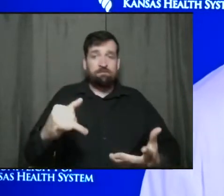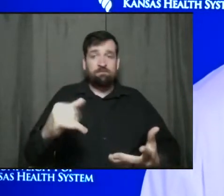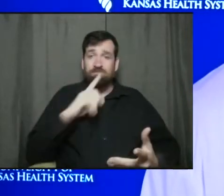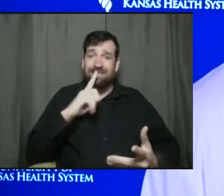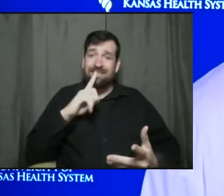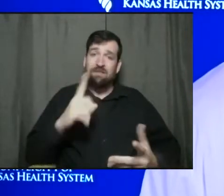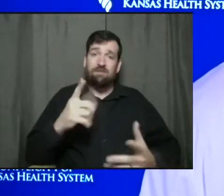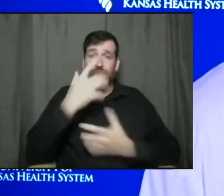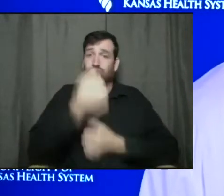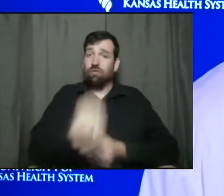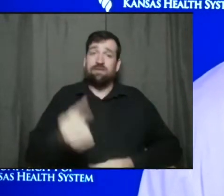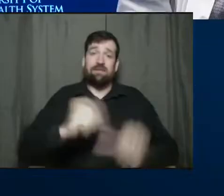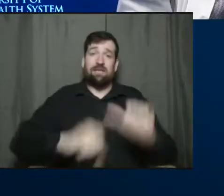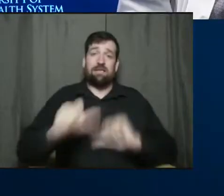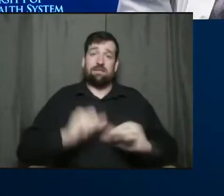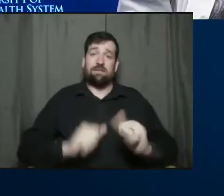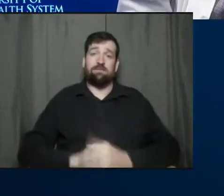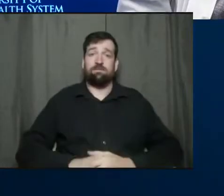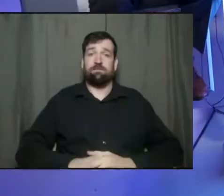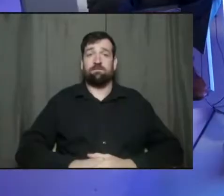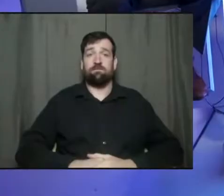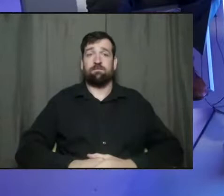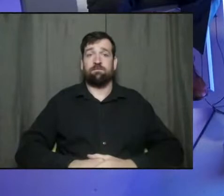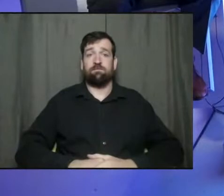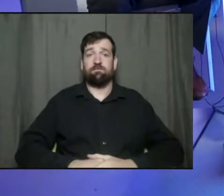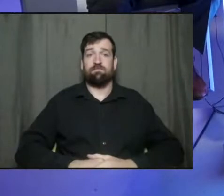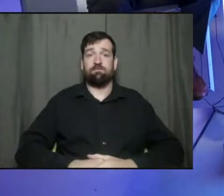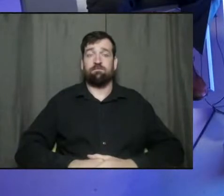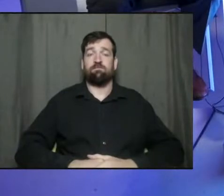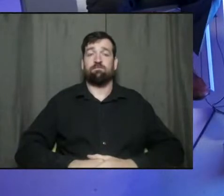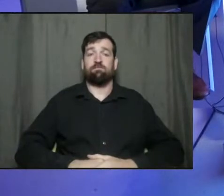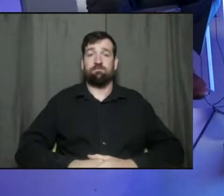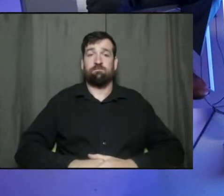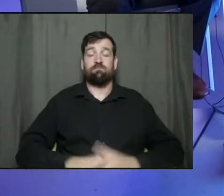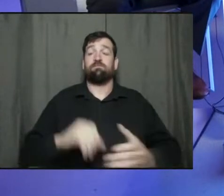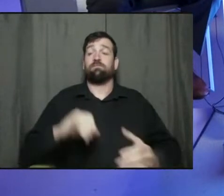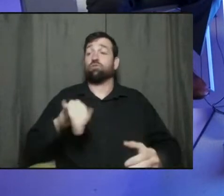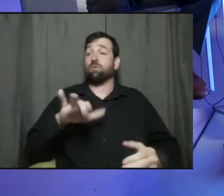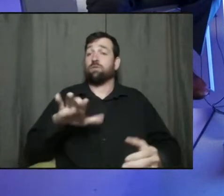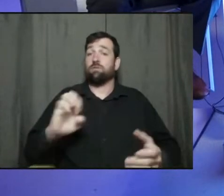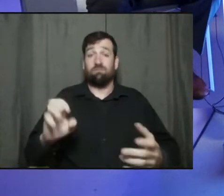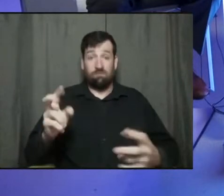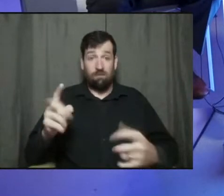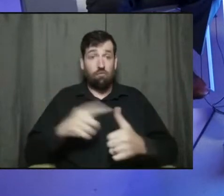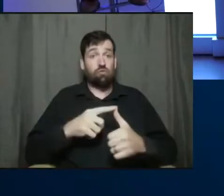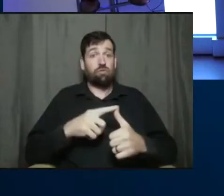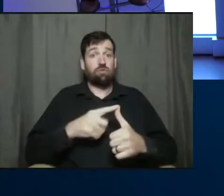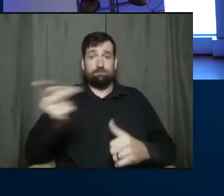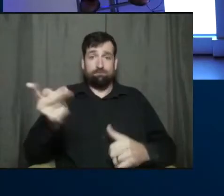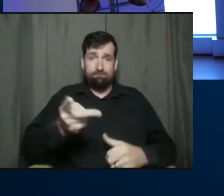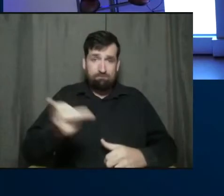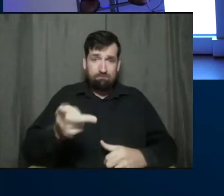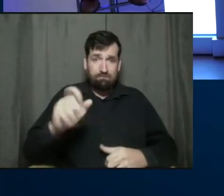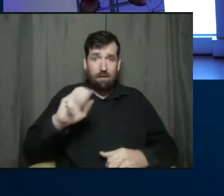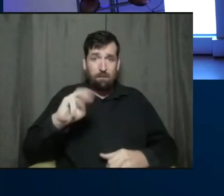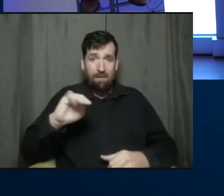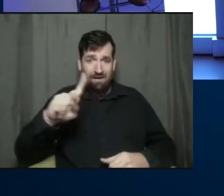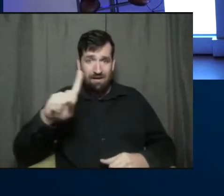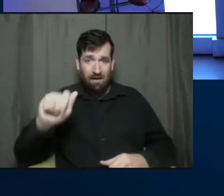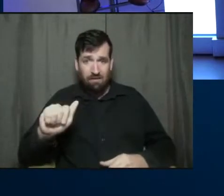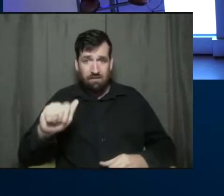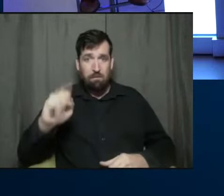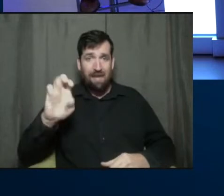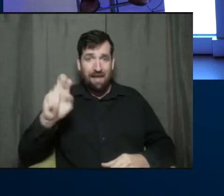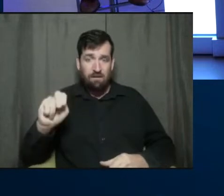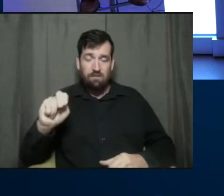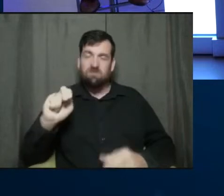science. Joyce Funk. Well, first of all, Amanda and Ben, you were amazing. You did an amazing job. So thank you guys for